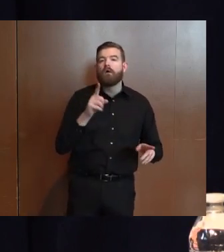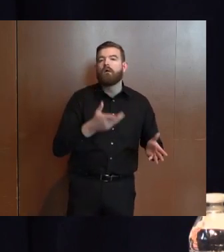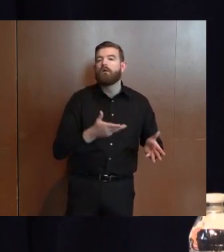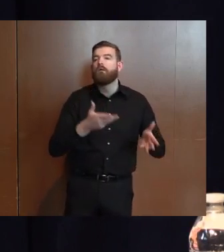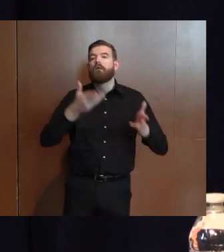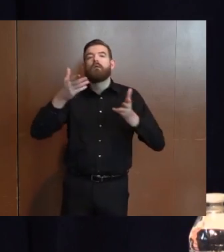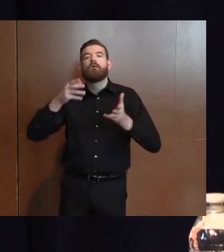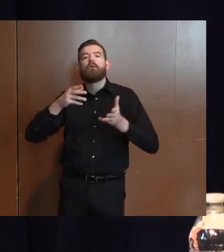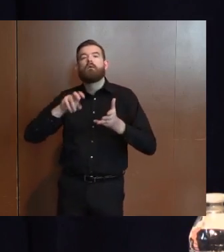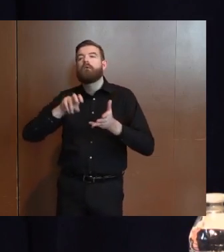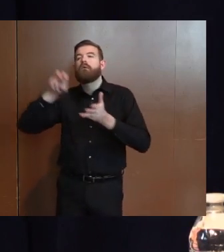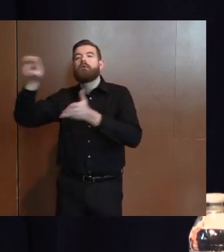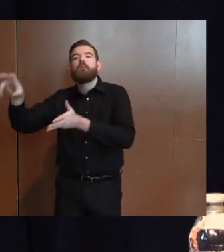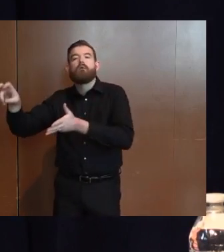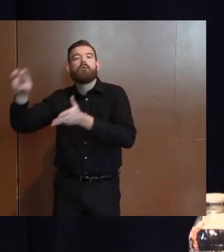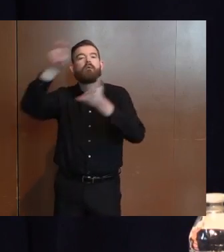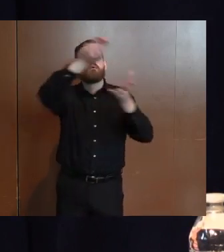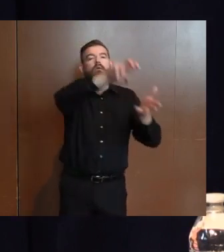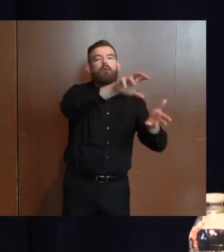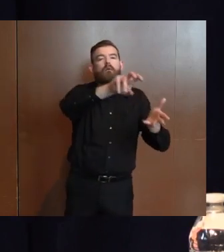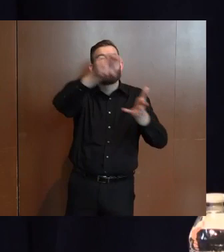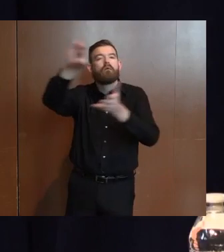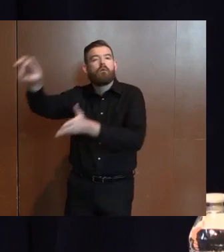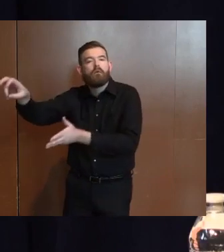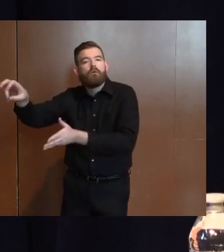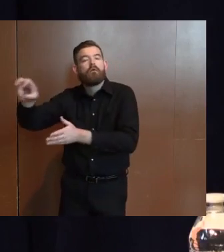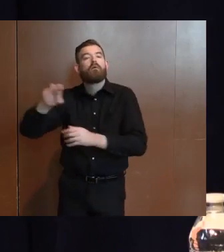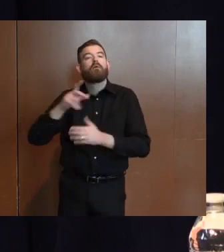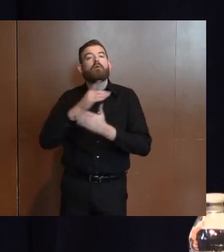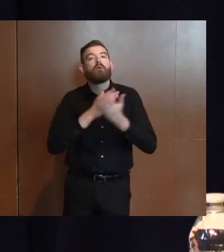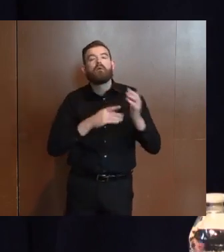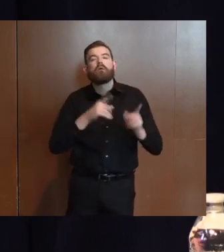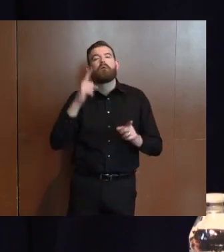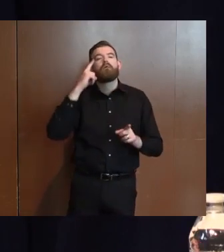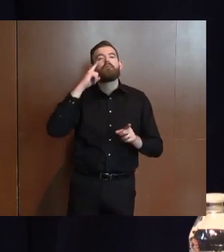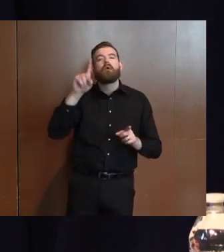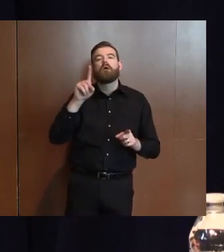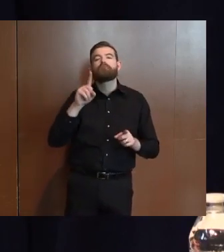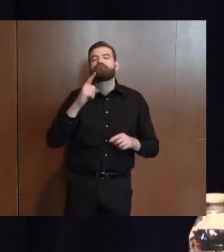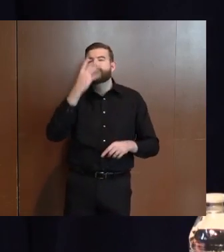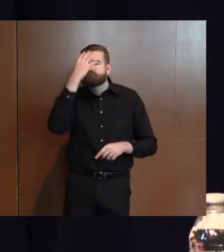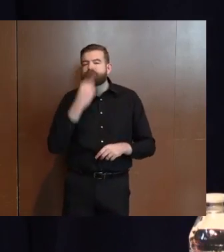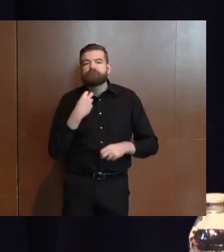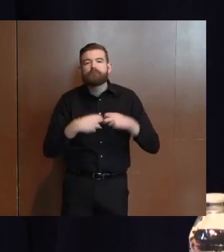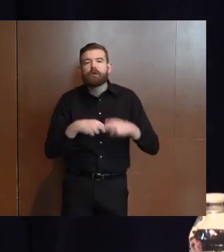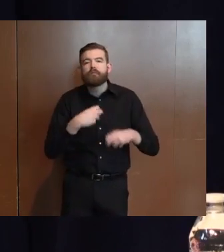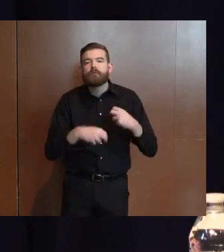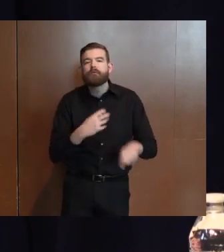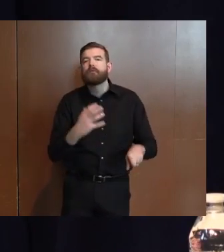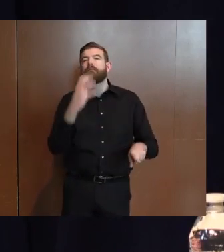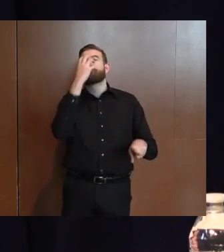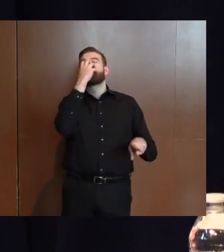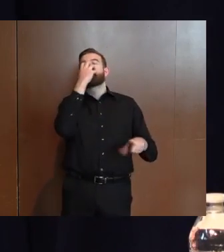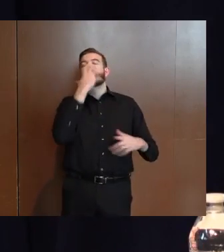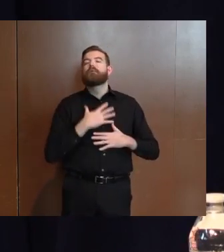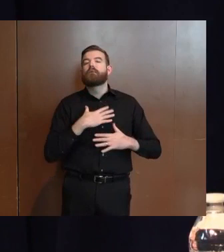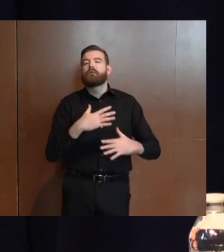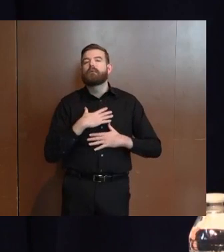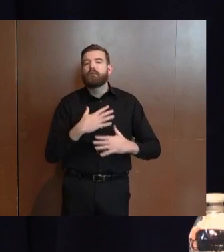know are now being used effectively to ventilate individuals, so it's not an allocation or